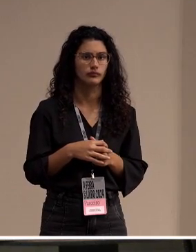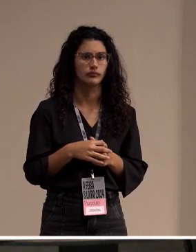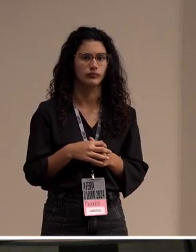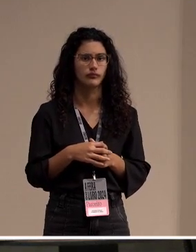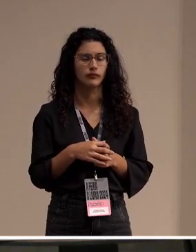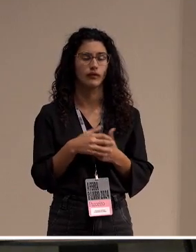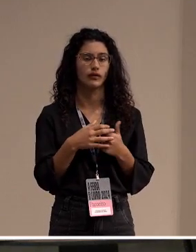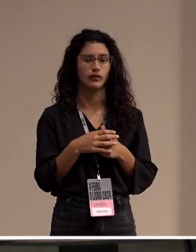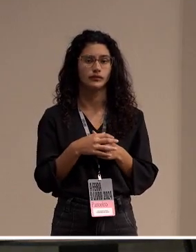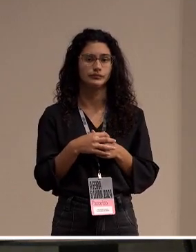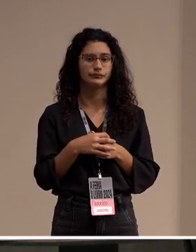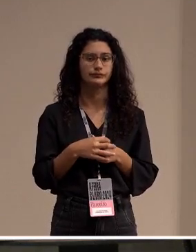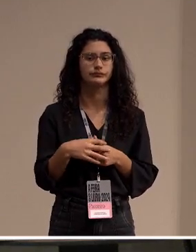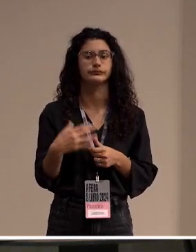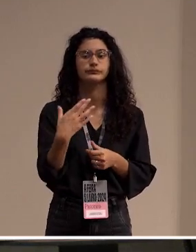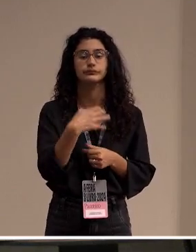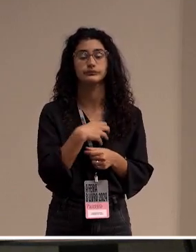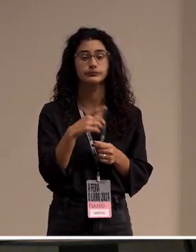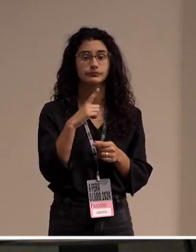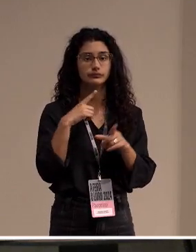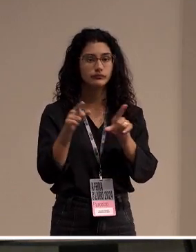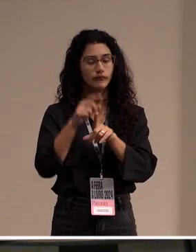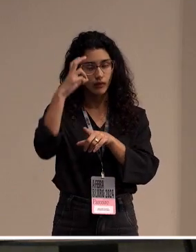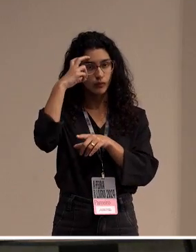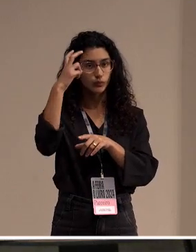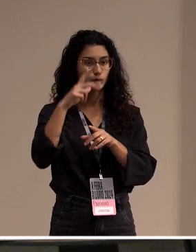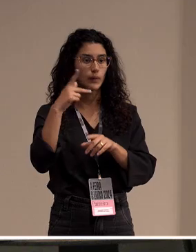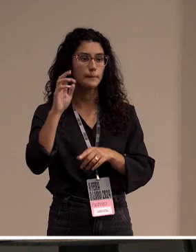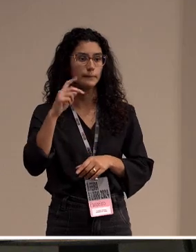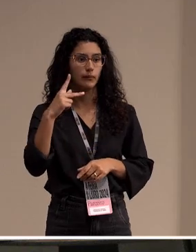de alguma maneira, soa nessa cultura pop.